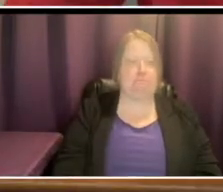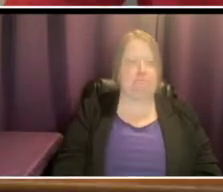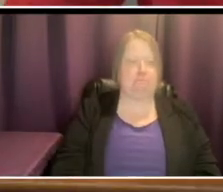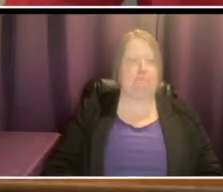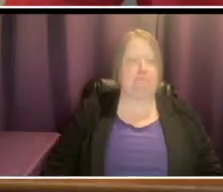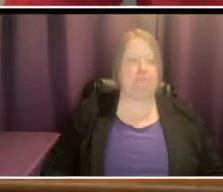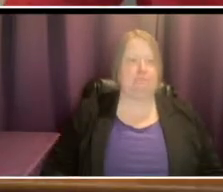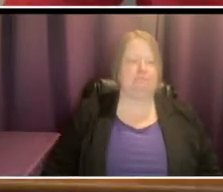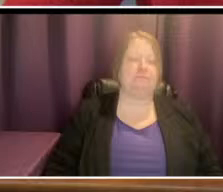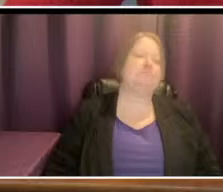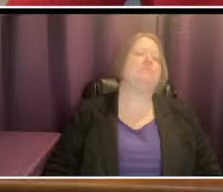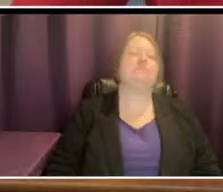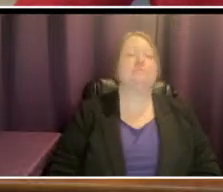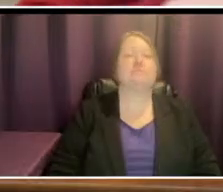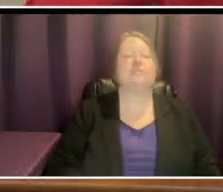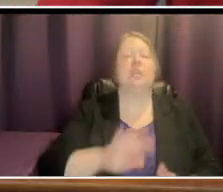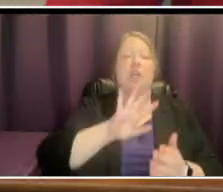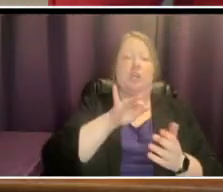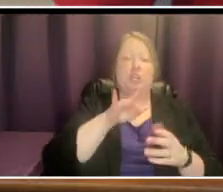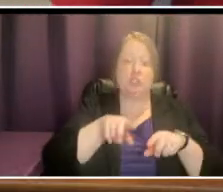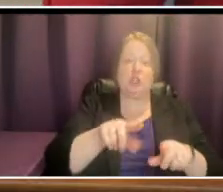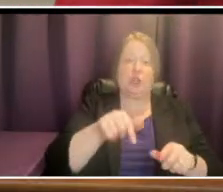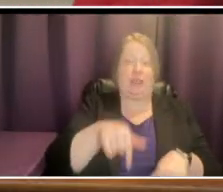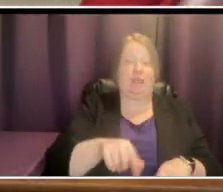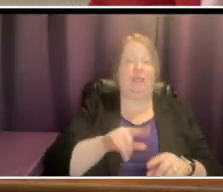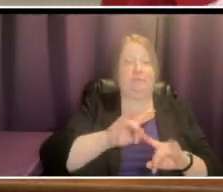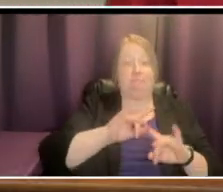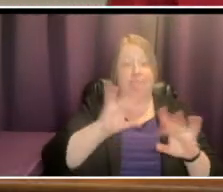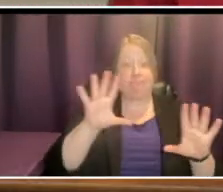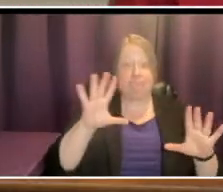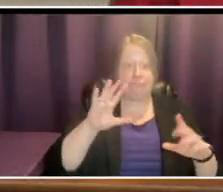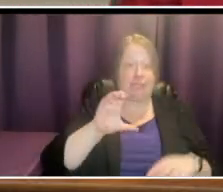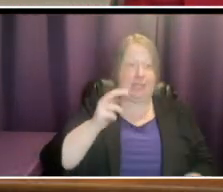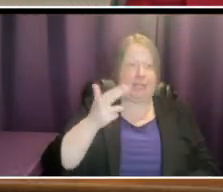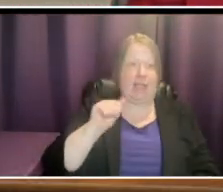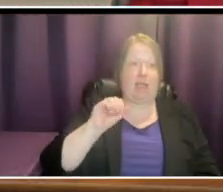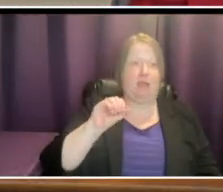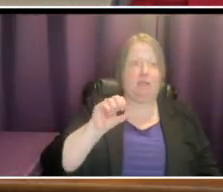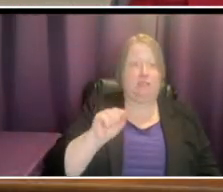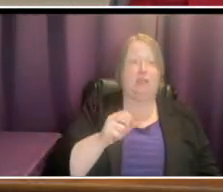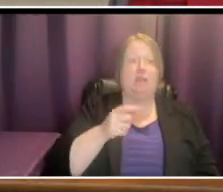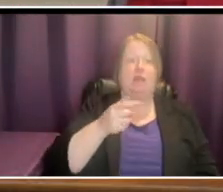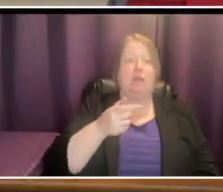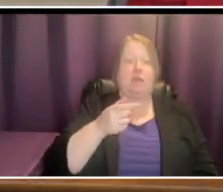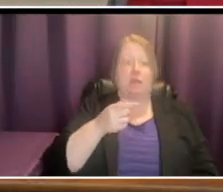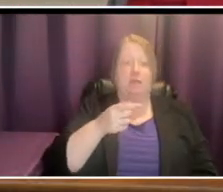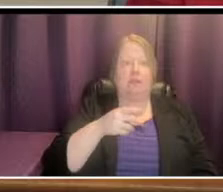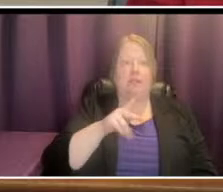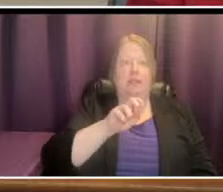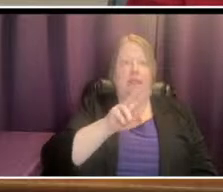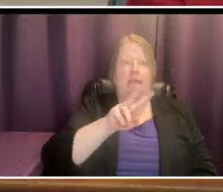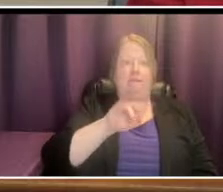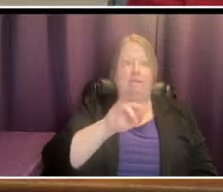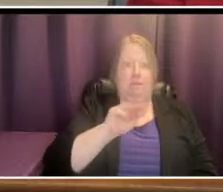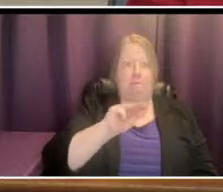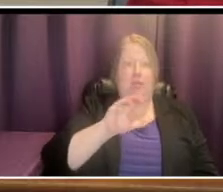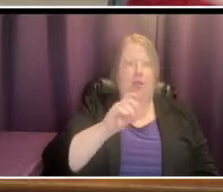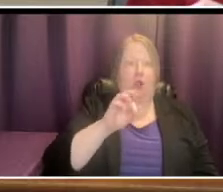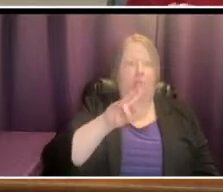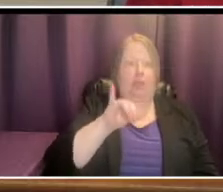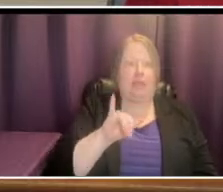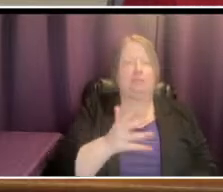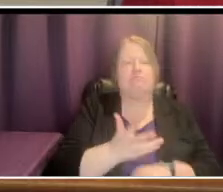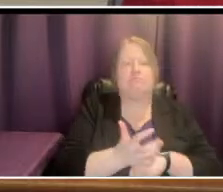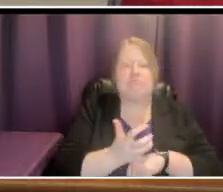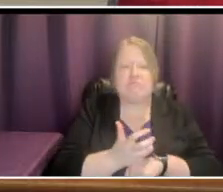In the midst of this violent chaos, Kevin McCarthy implored Donald Trump to tell his supporters in the mob to leave the Capitol. And